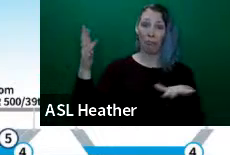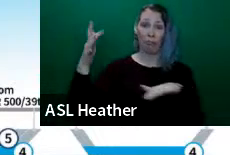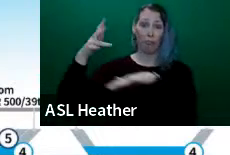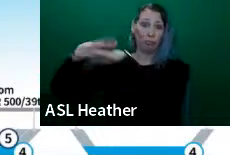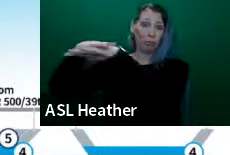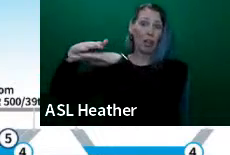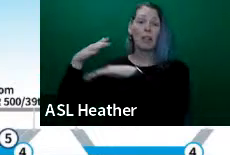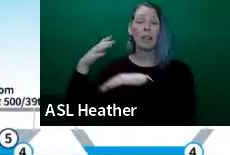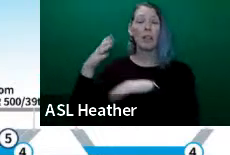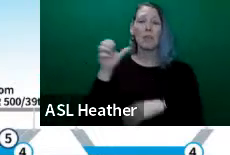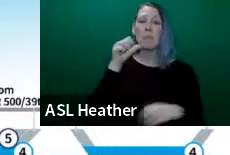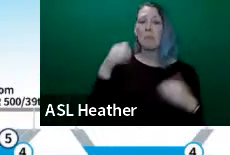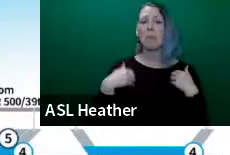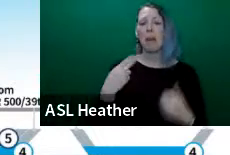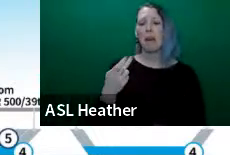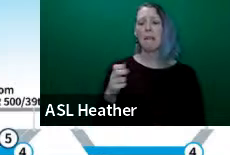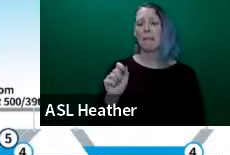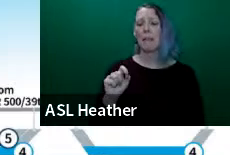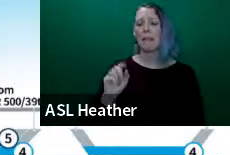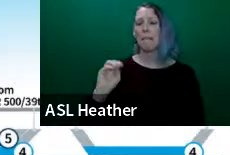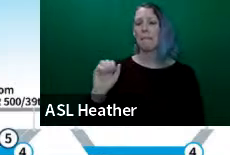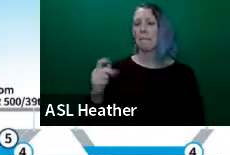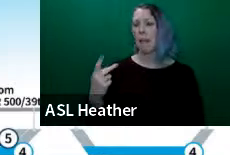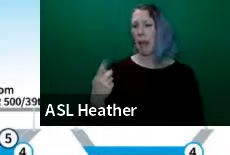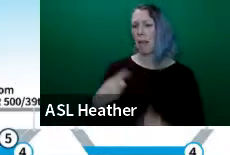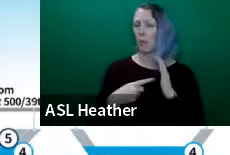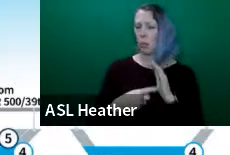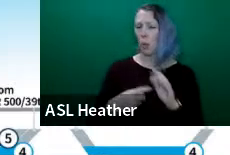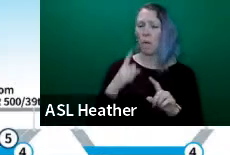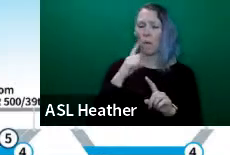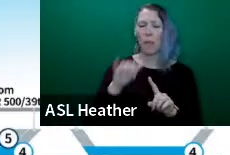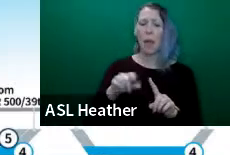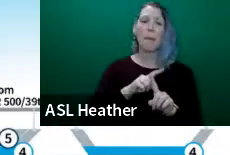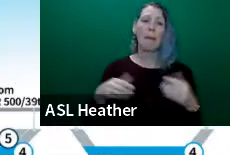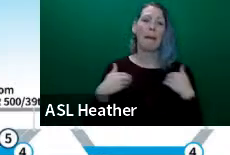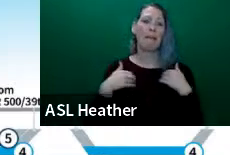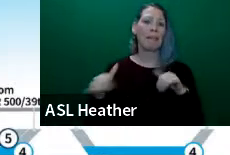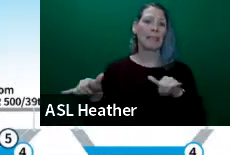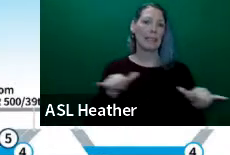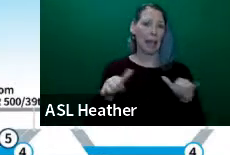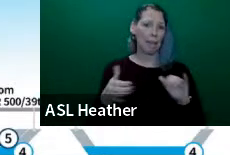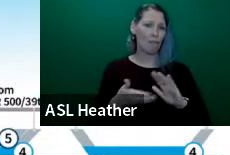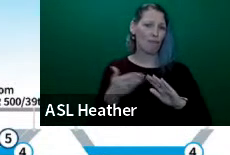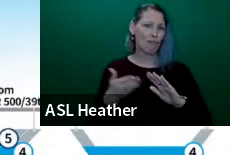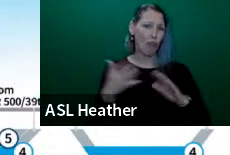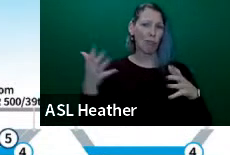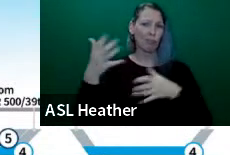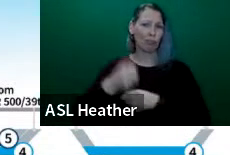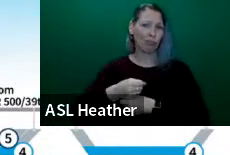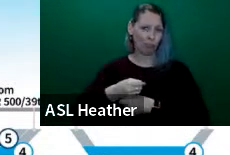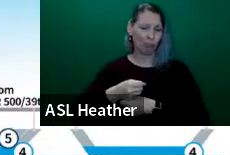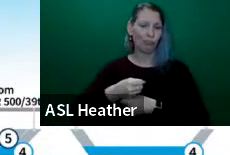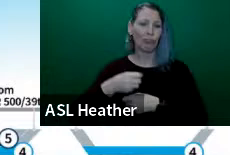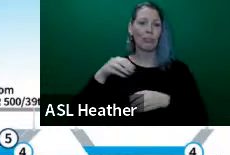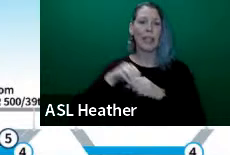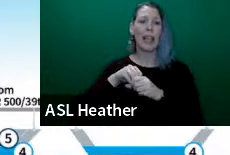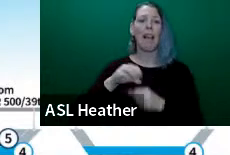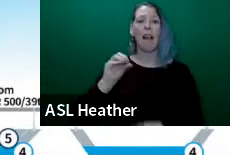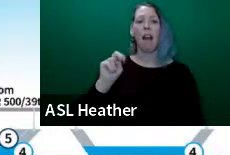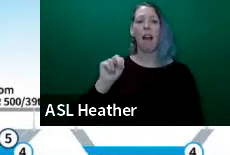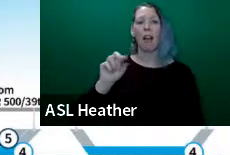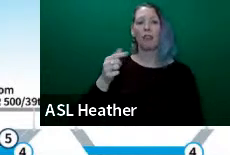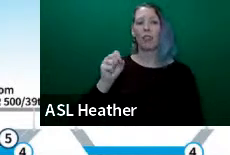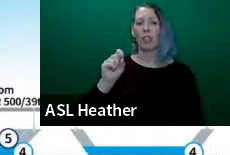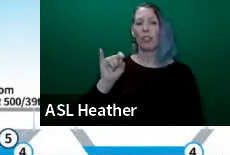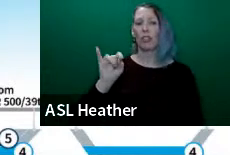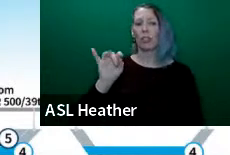existing conditions. We don't have the heat map for existing conditions shown, but we have the same heat maps run, and that is summarized there in the congestion index. Other